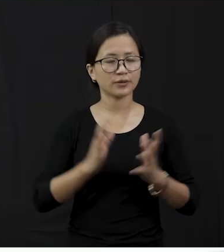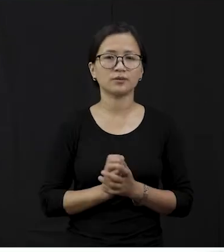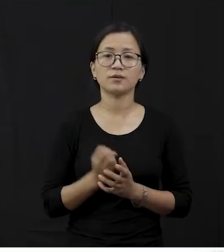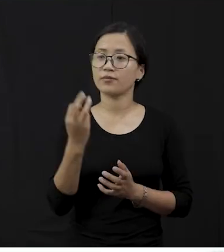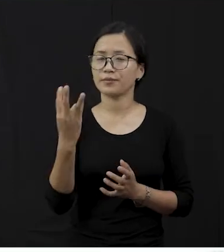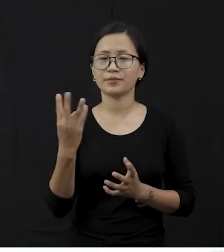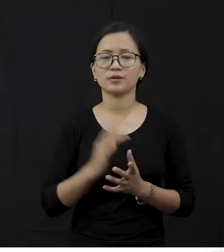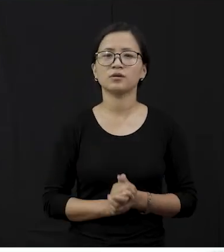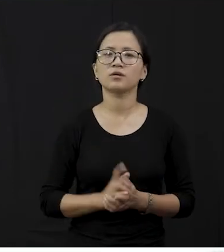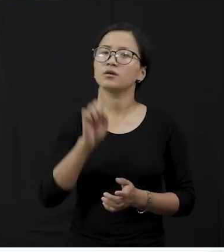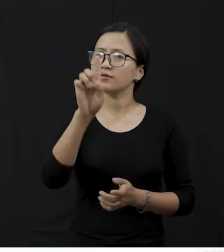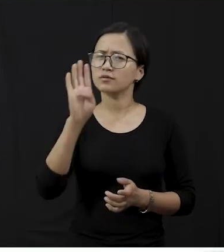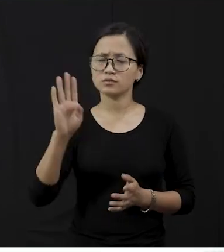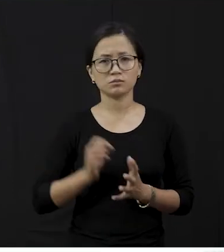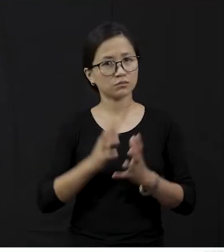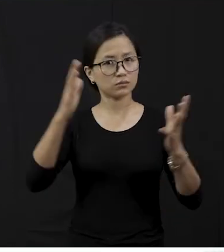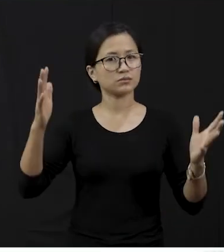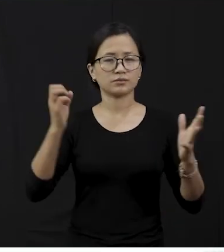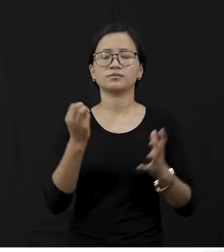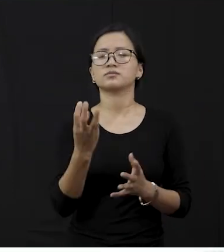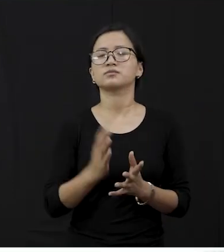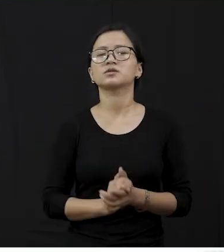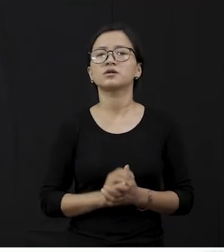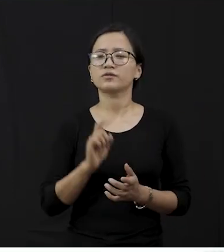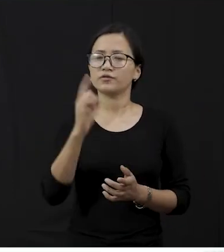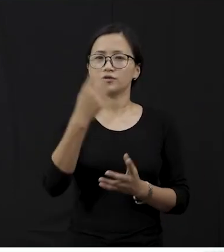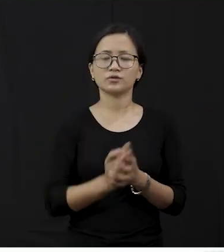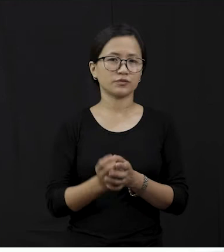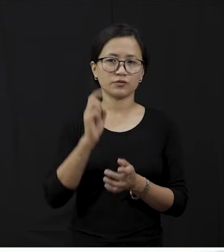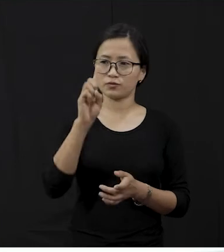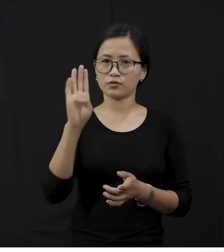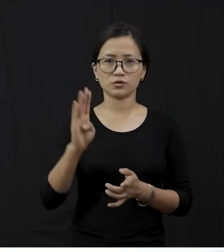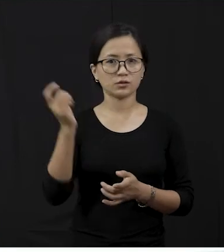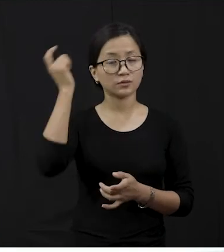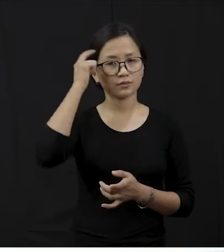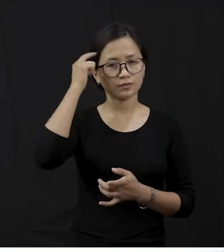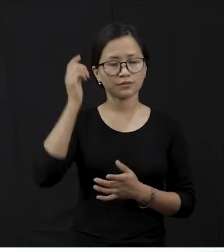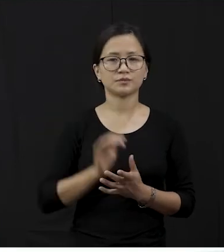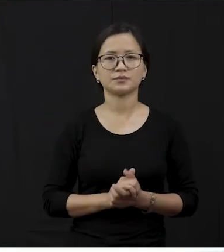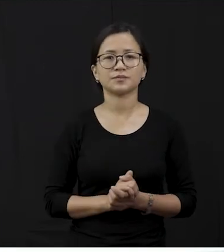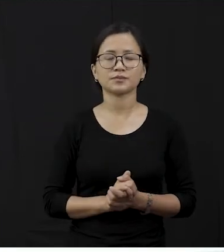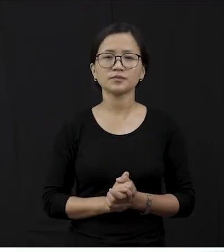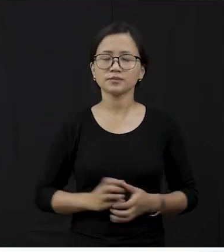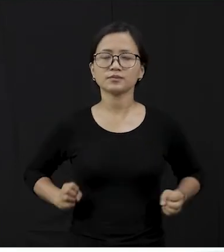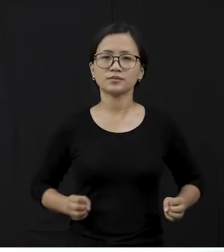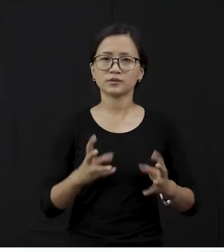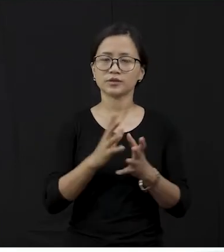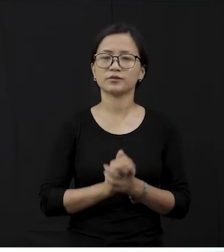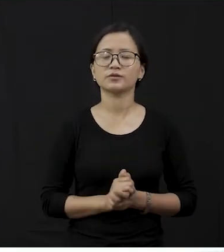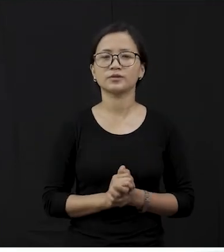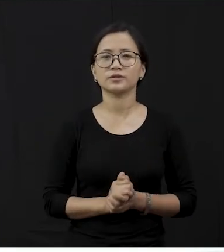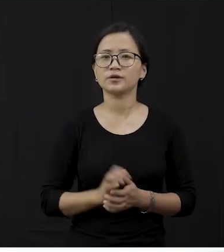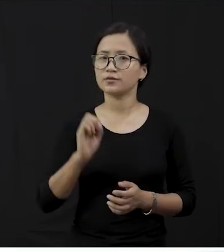or 14? Yes, 14 is bigger. So, first you keep 14 in your mind. Then start counting